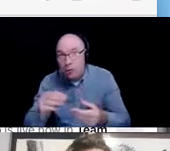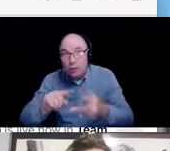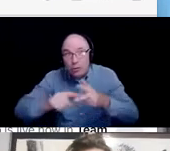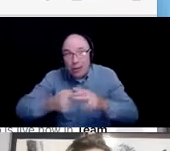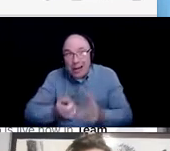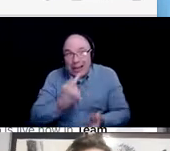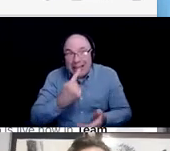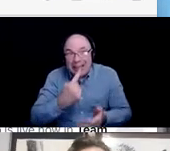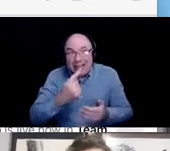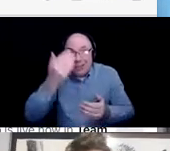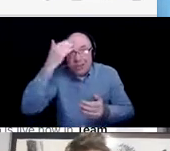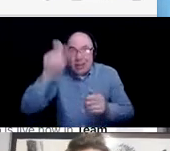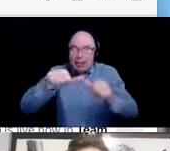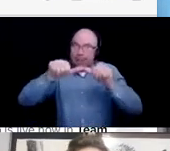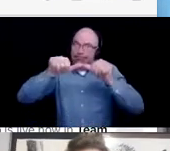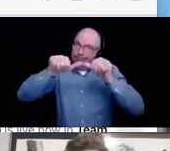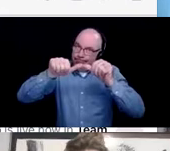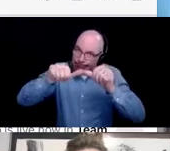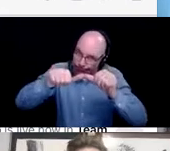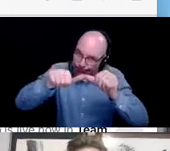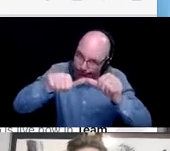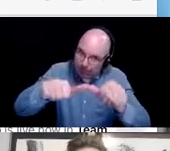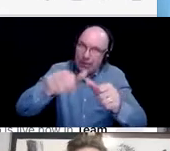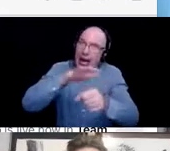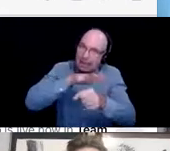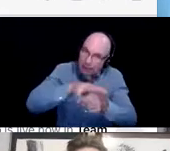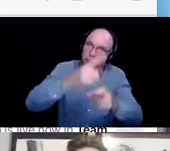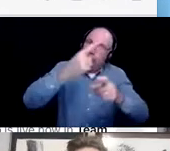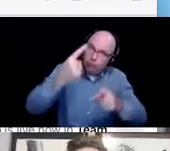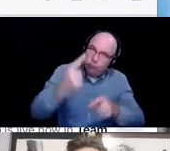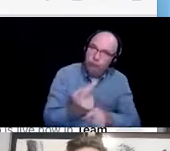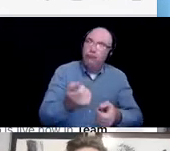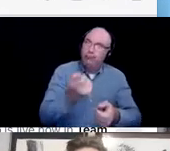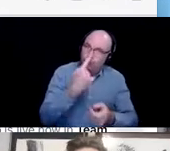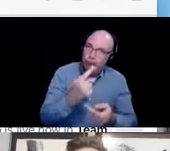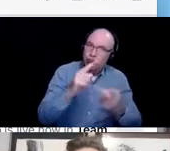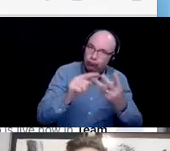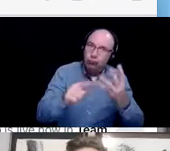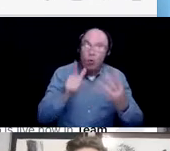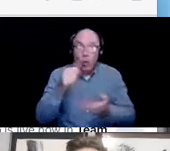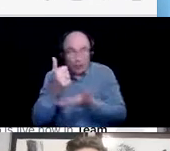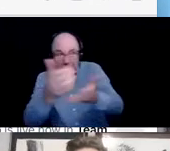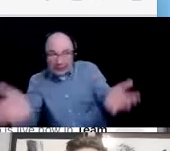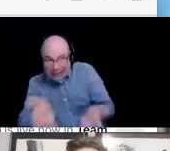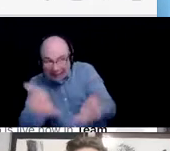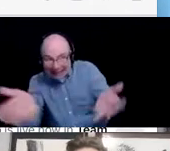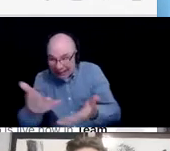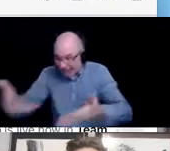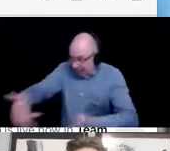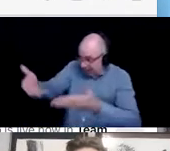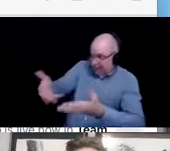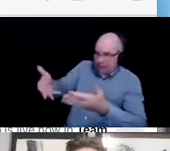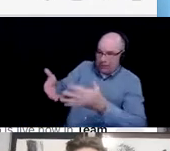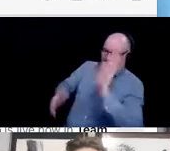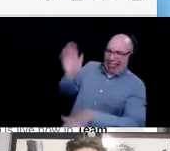products, no, with consistency, taking enough and all the good things that the person who's got you started tells you to do. This is